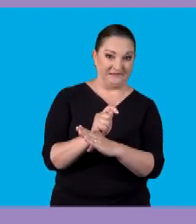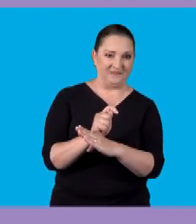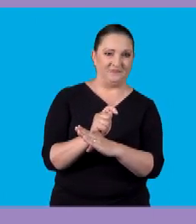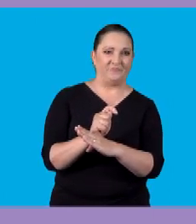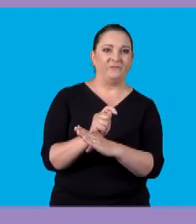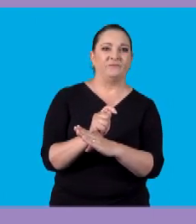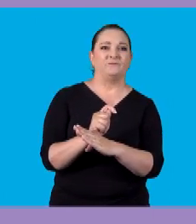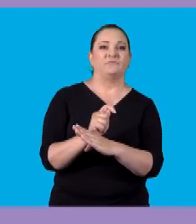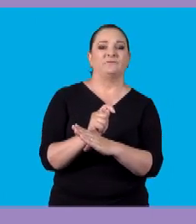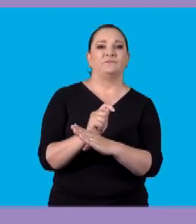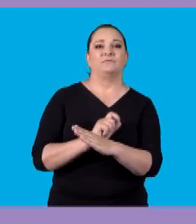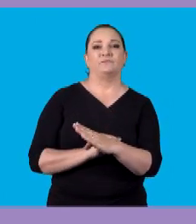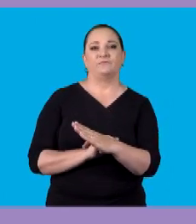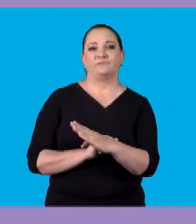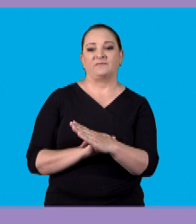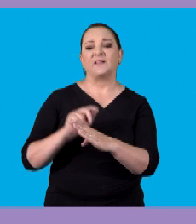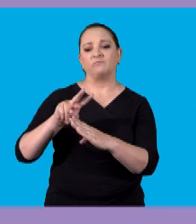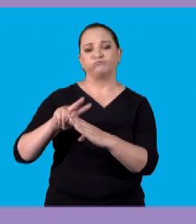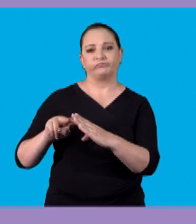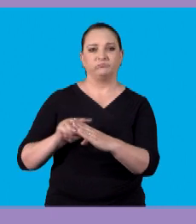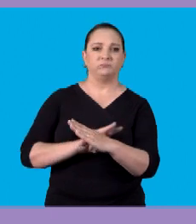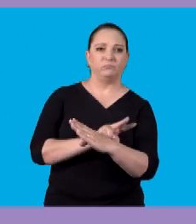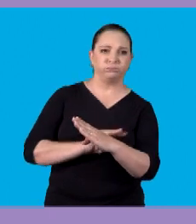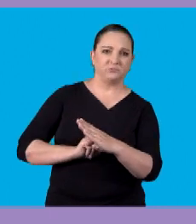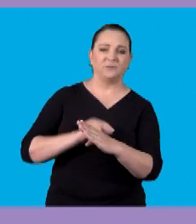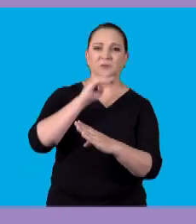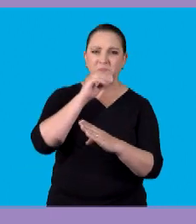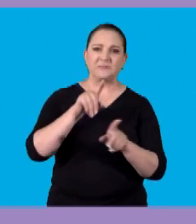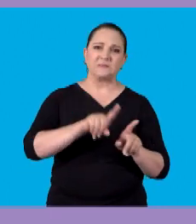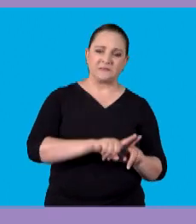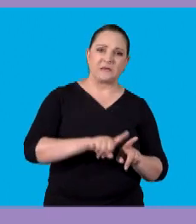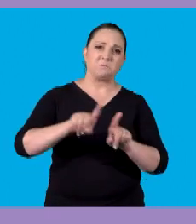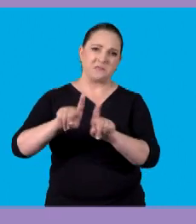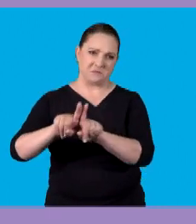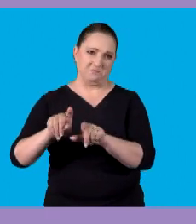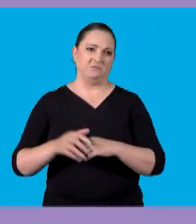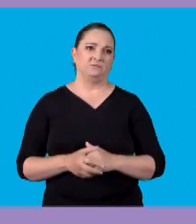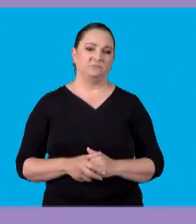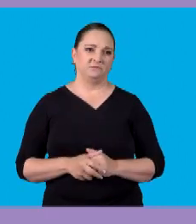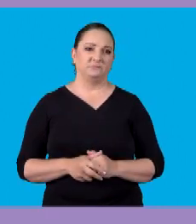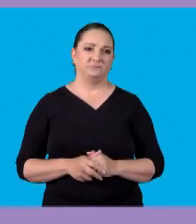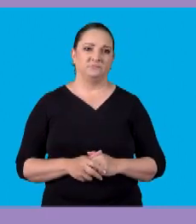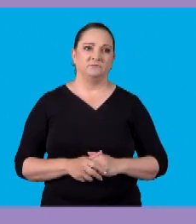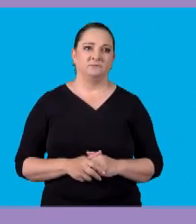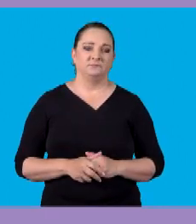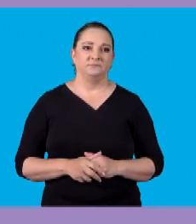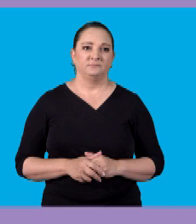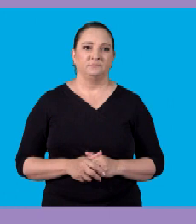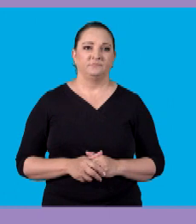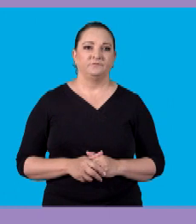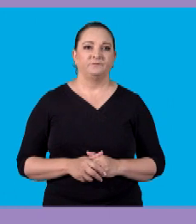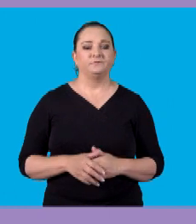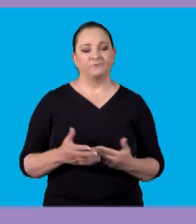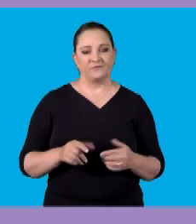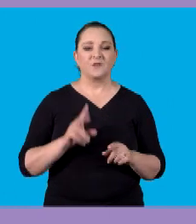one over there. So that length over there will be equals to the length of DT, and that is that length over